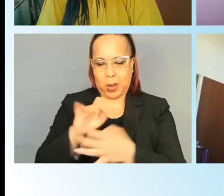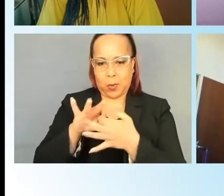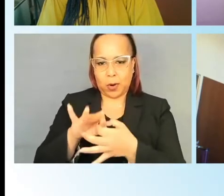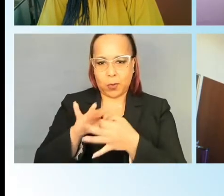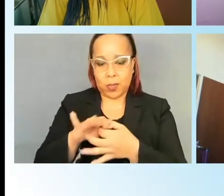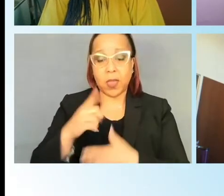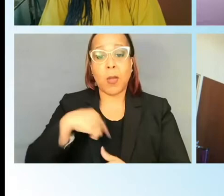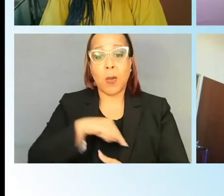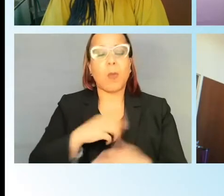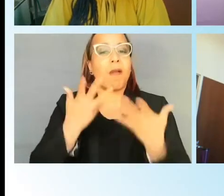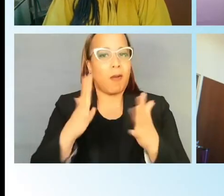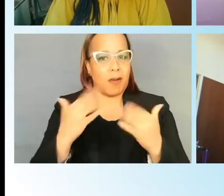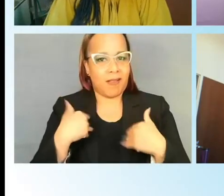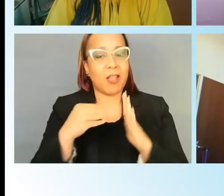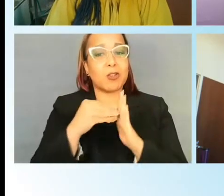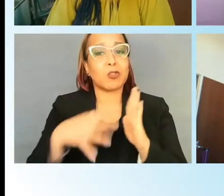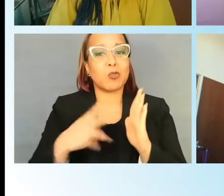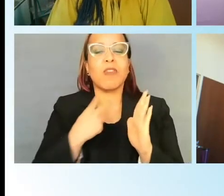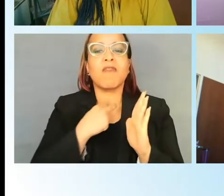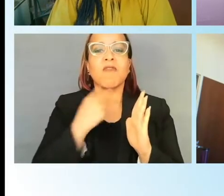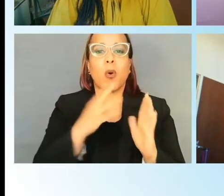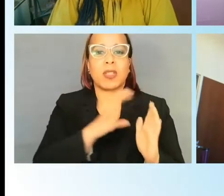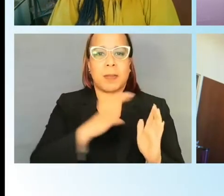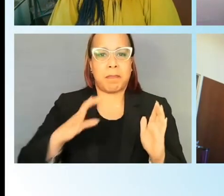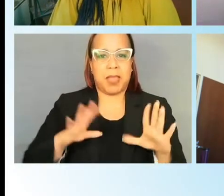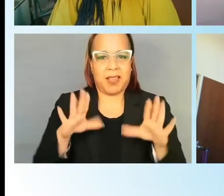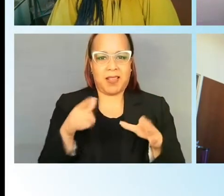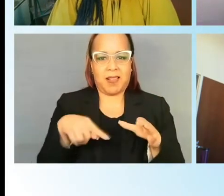already had student voice committees, but I think